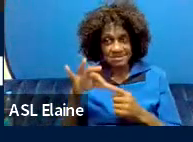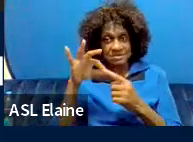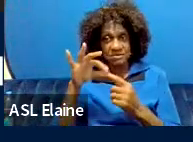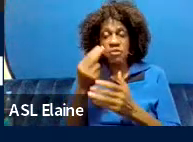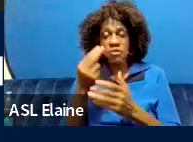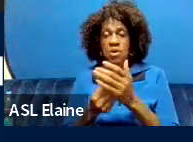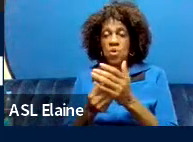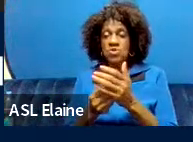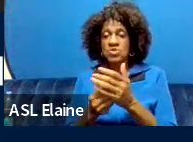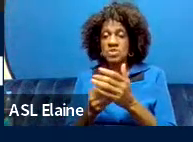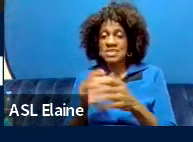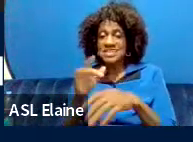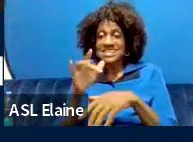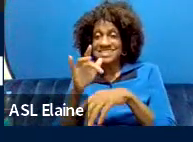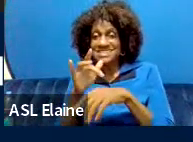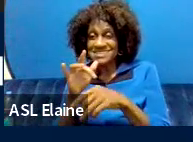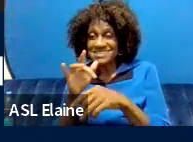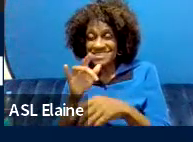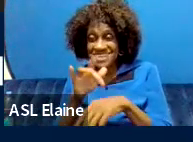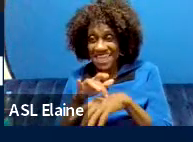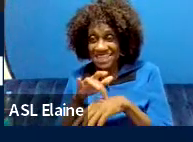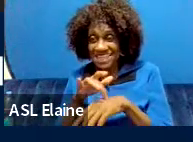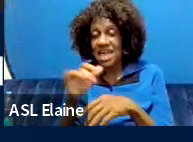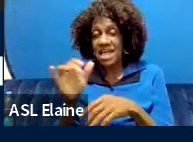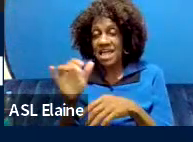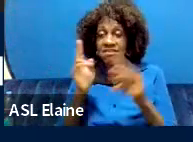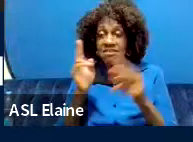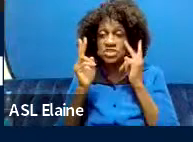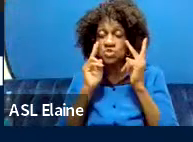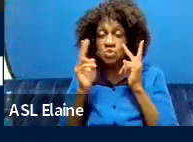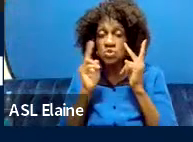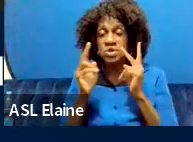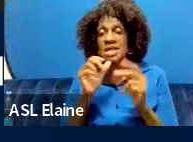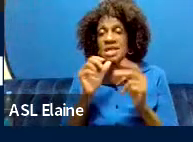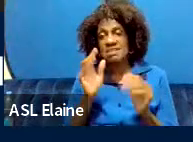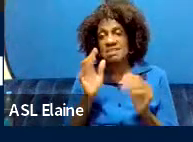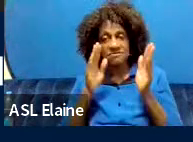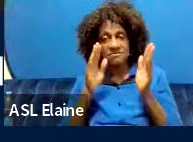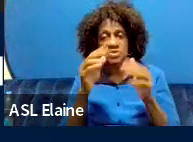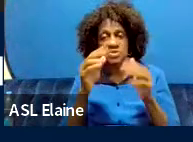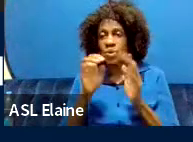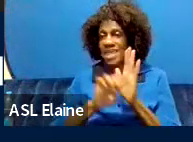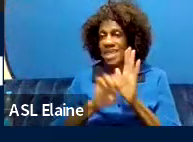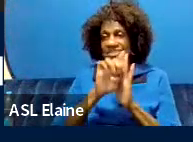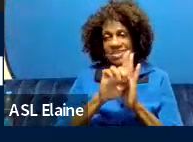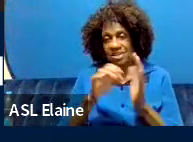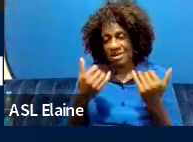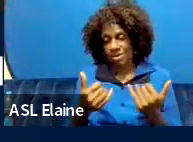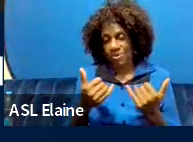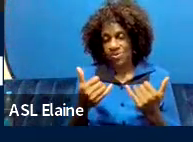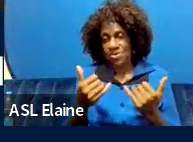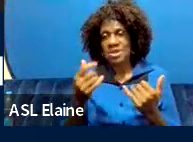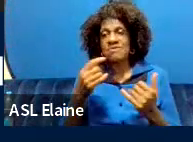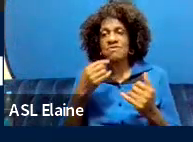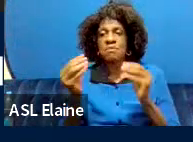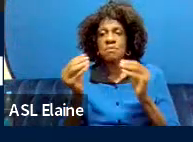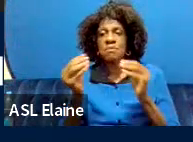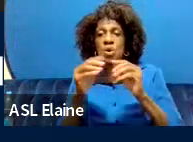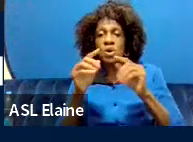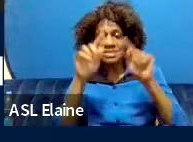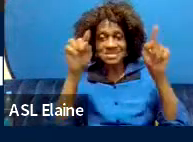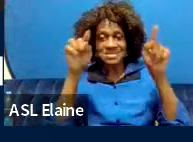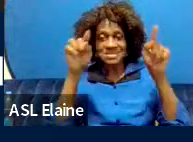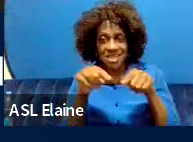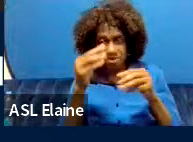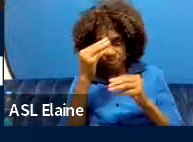tactile and visual characters for elevator car controls, but again, we're not focusing on elevators at this time, more on signage, but I just wanted to